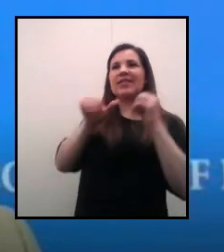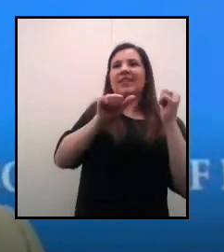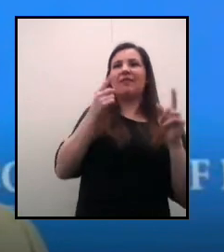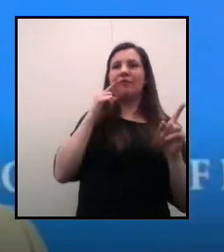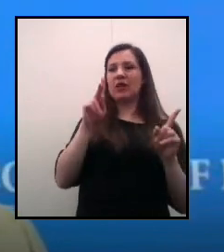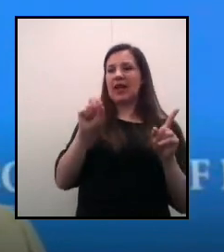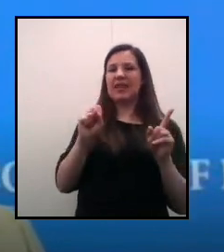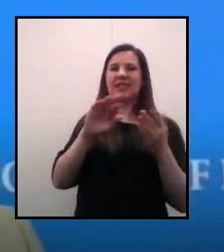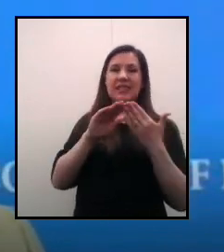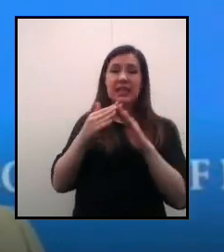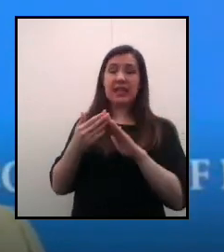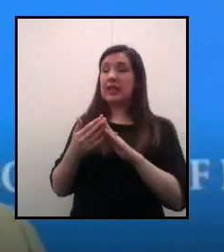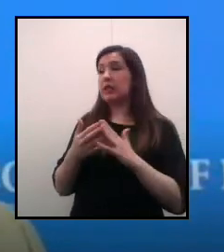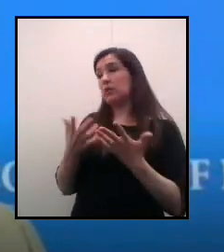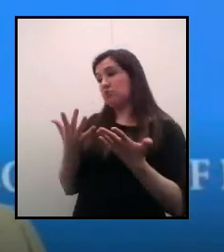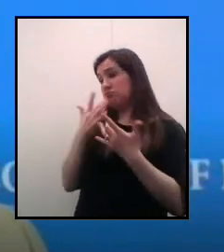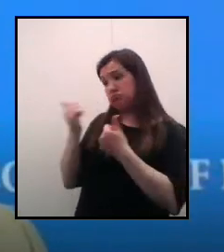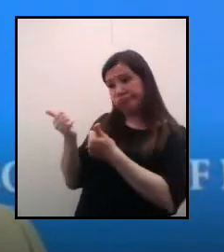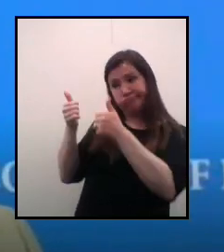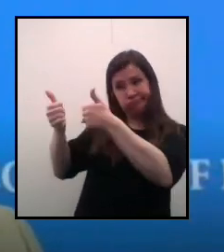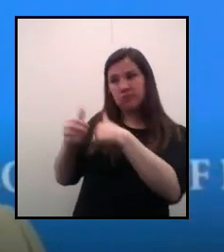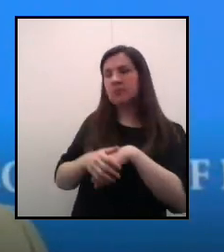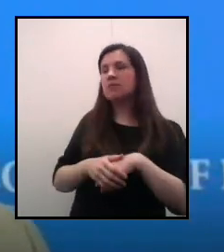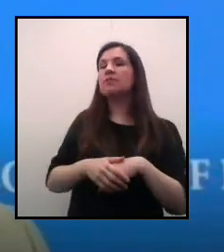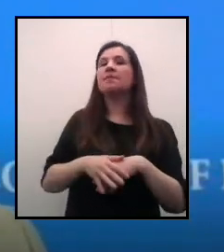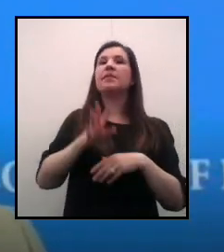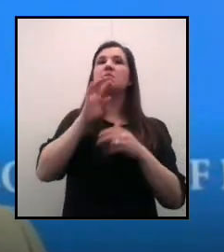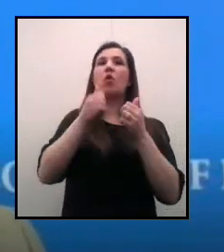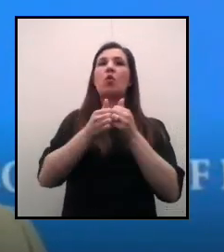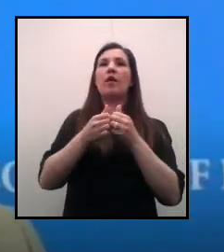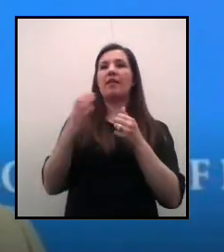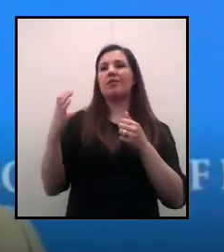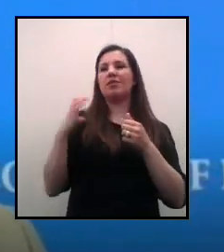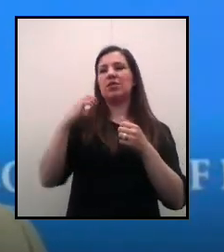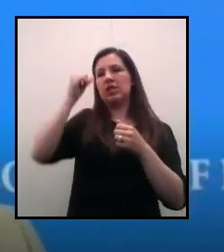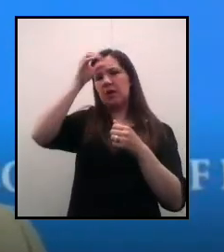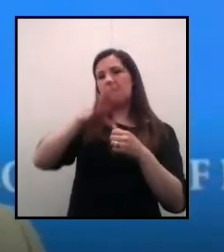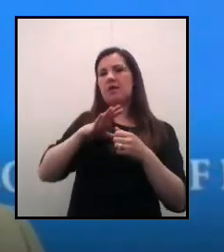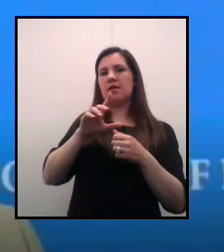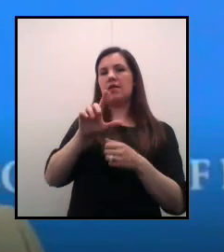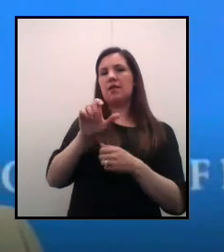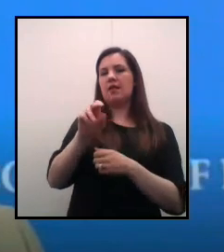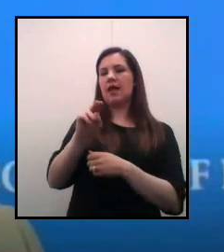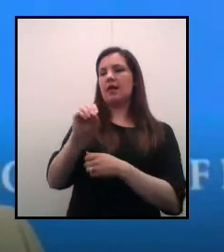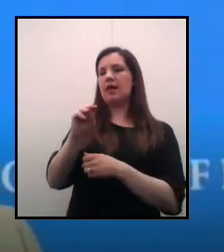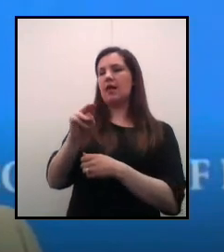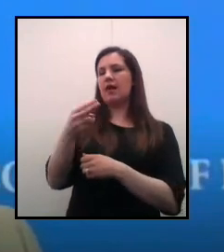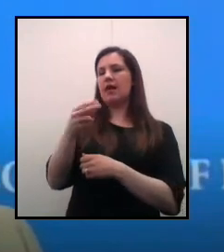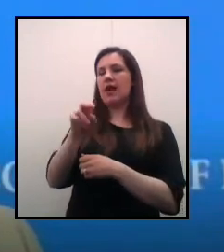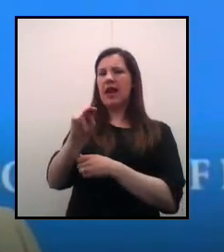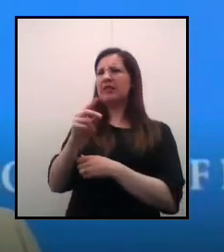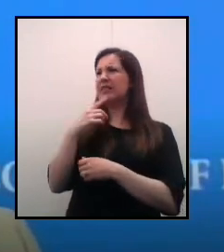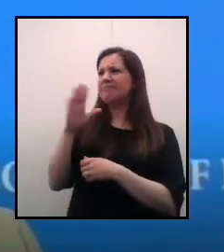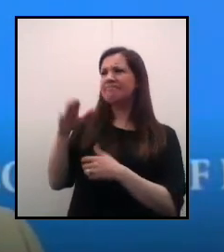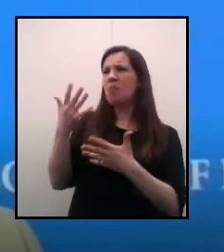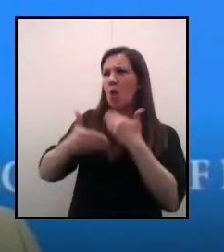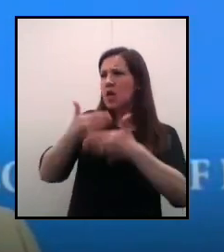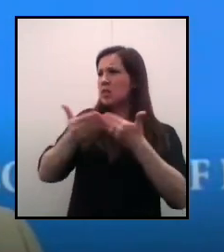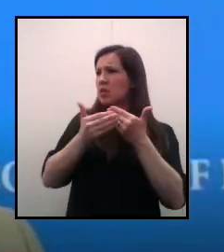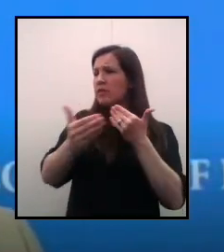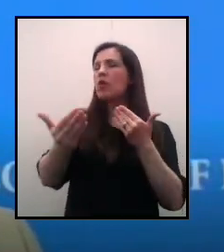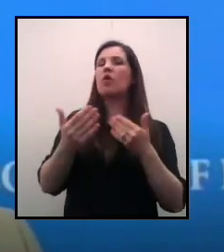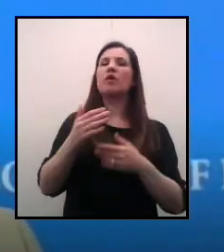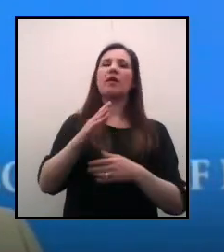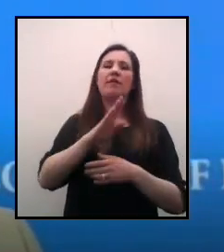region, and I wished him well. I talked to Chairman Len Lenahan of the Board of Trustees this morning about the process going forward, and I know they're going to have a